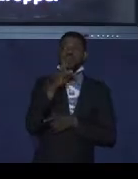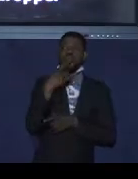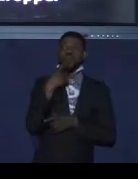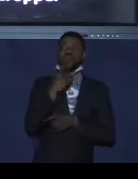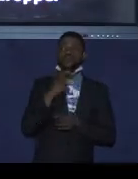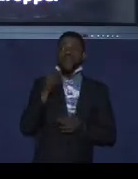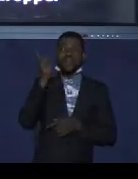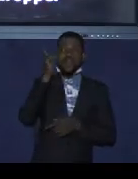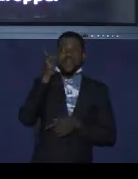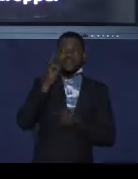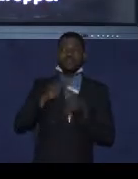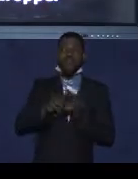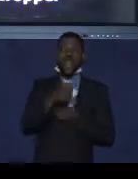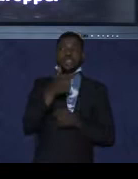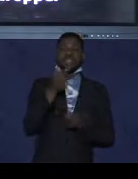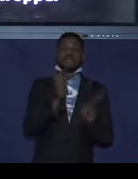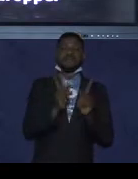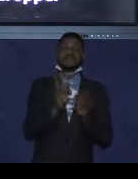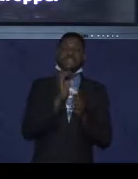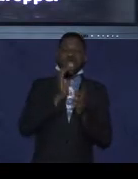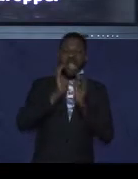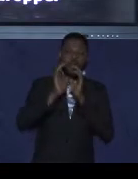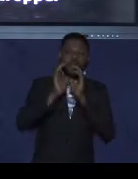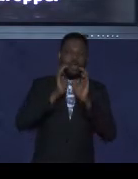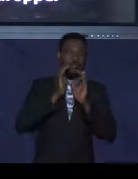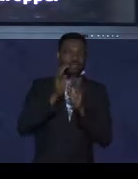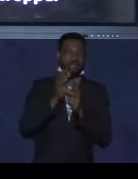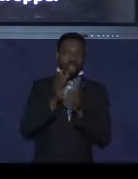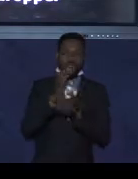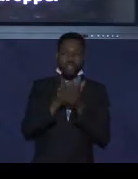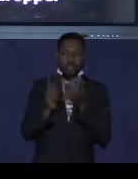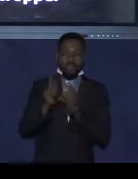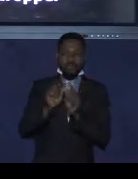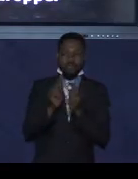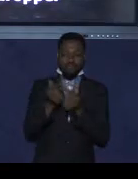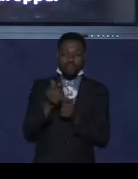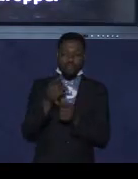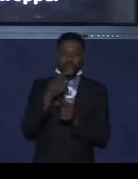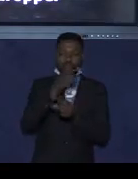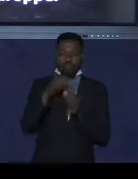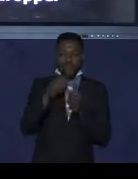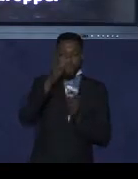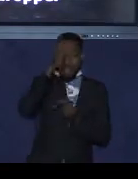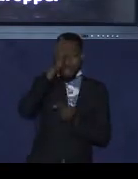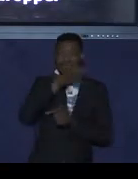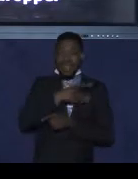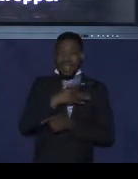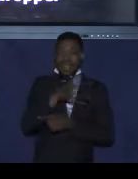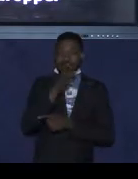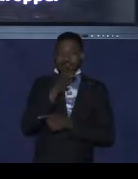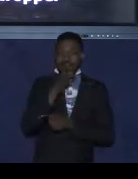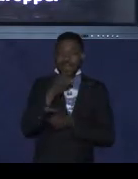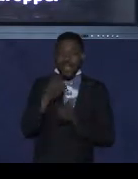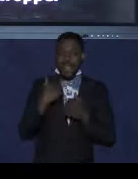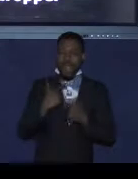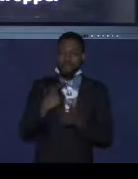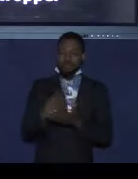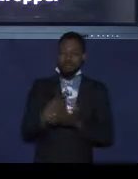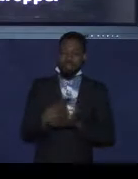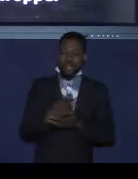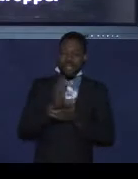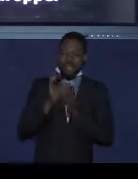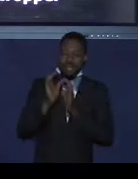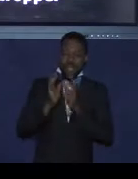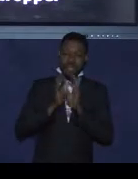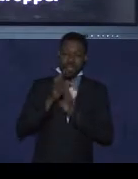who listens to other people's conversation. When daddy and mommy, maybe when they're having